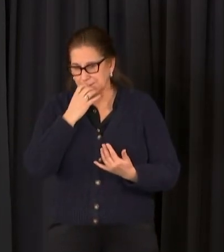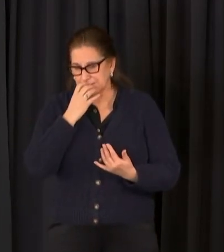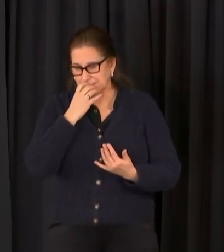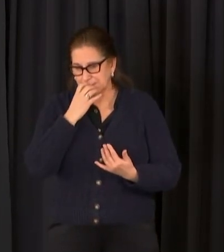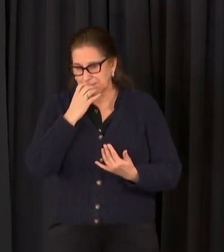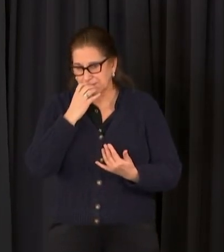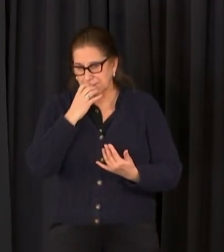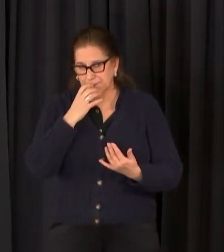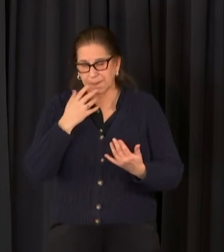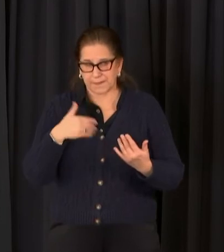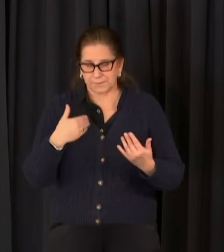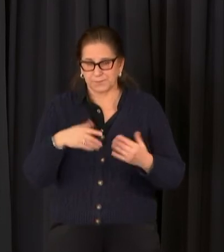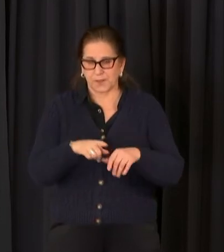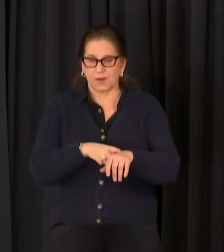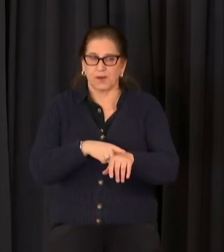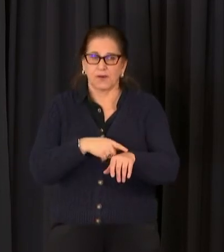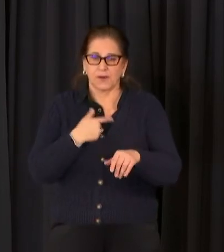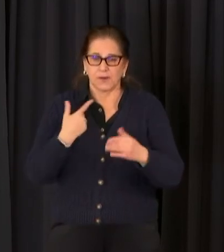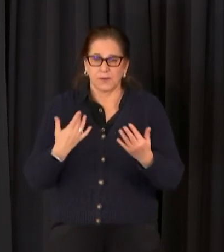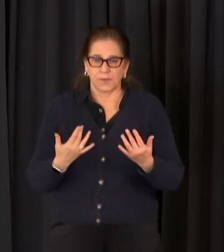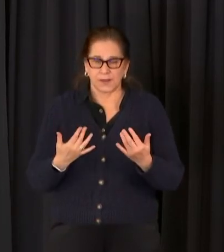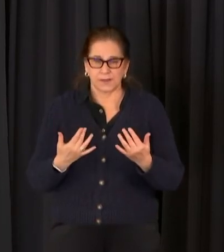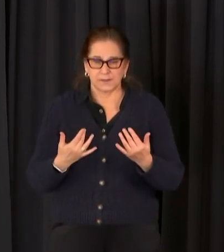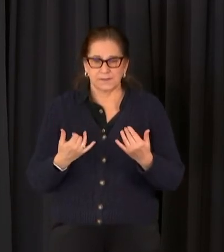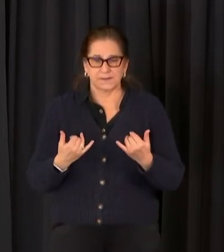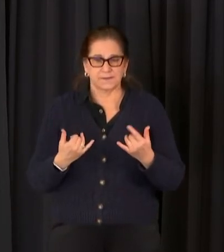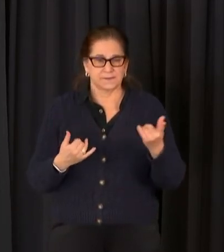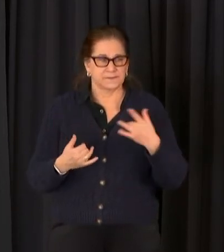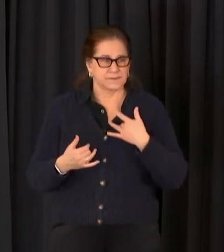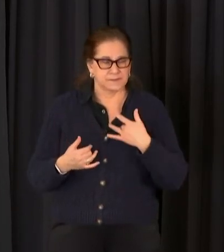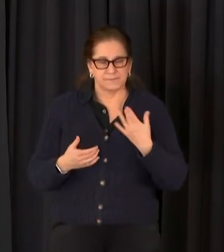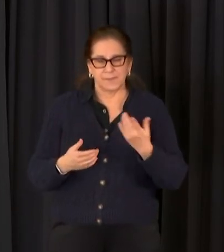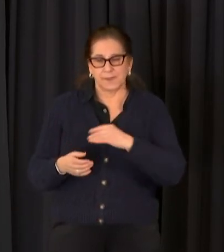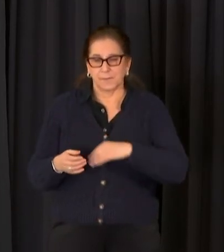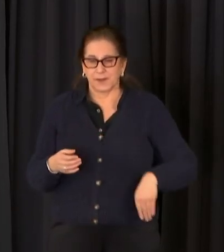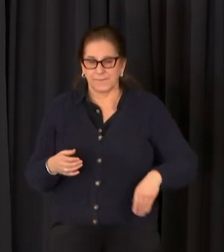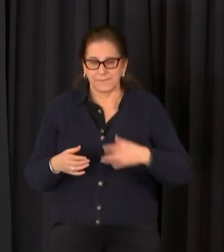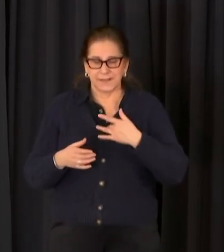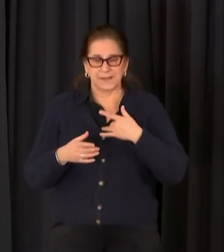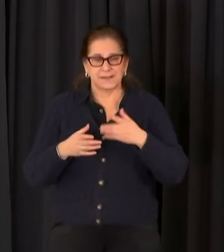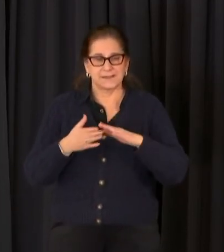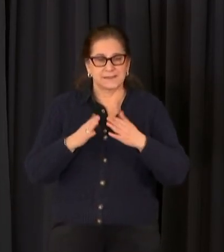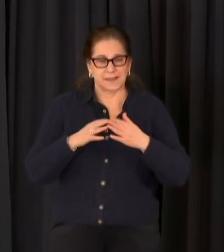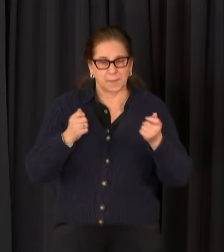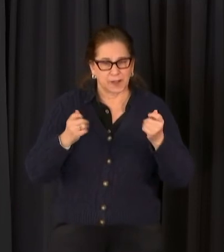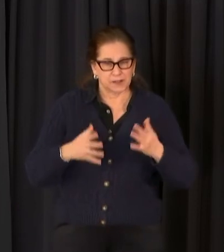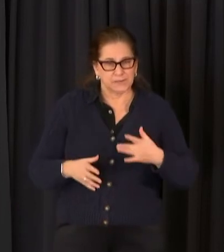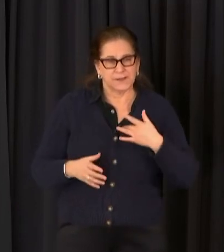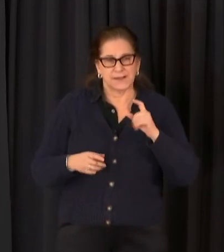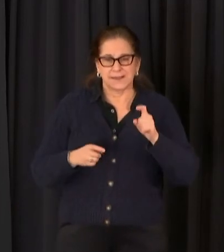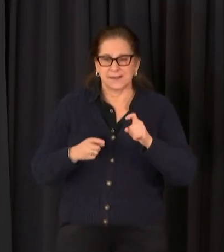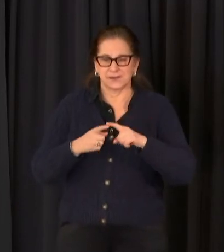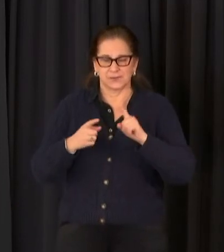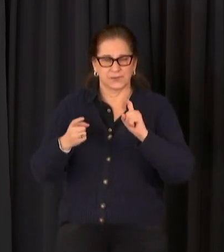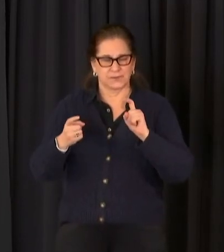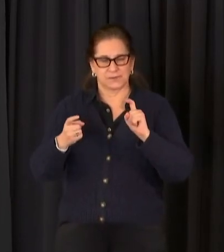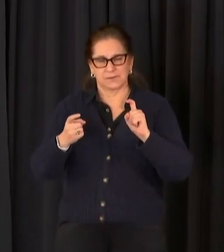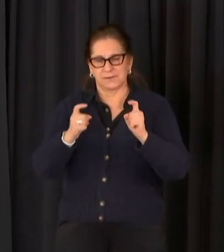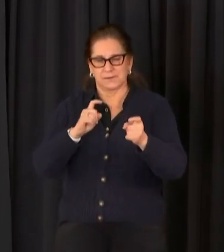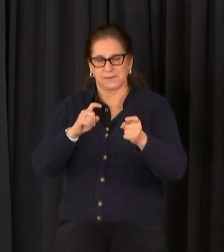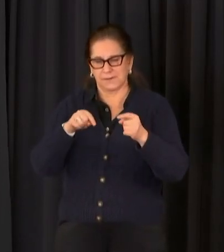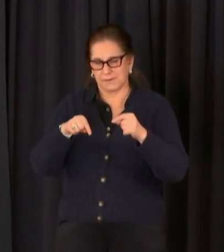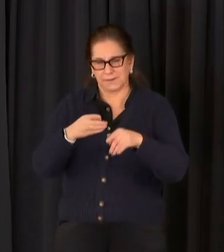reach someone by phone, which is why the mayor and the city administrator have made some substantial investments in the UI program. So I think you heard me mention